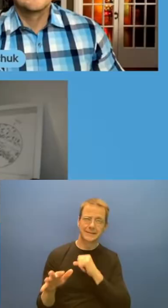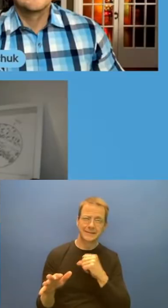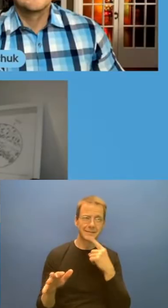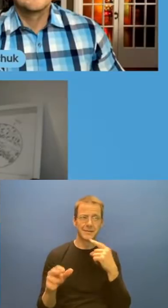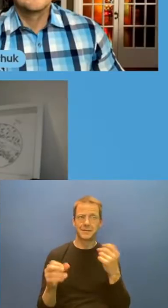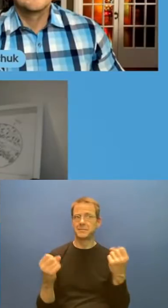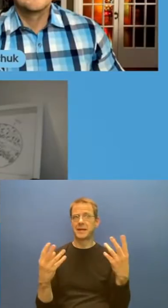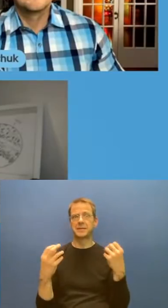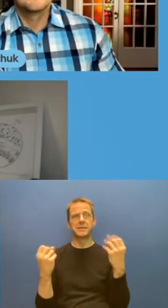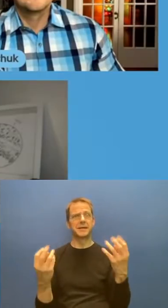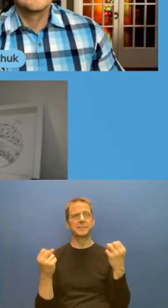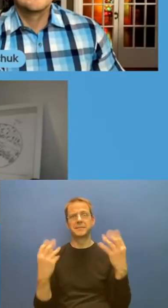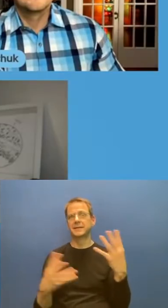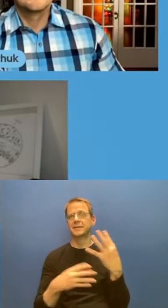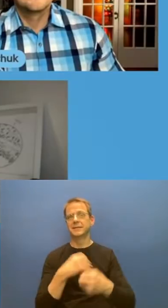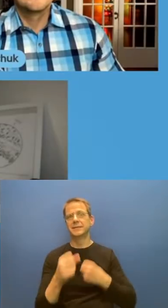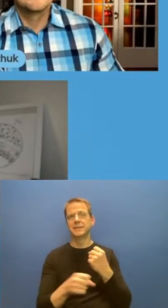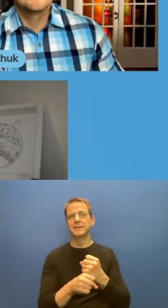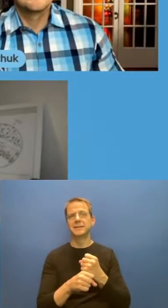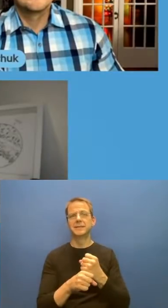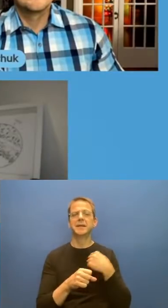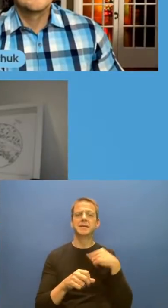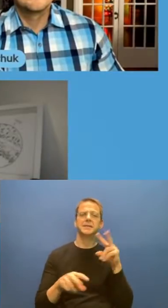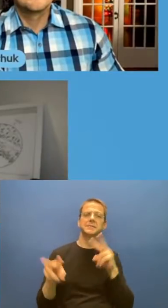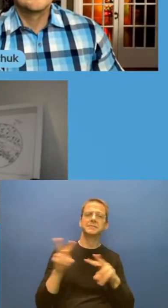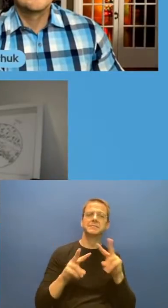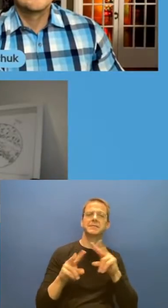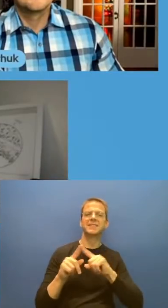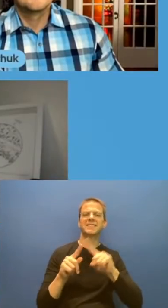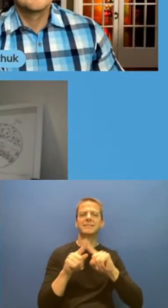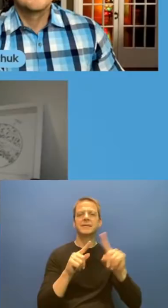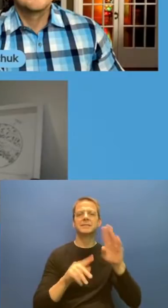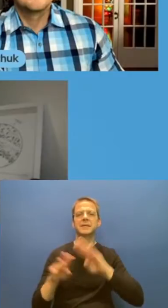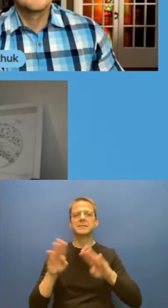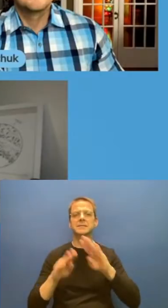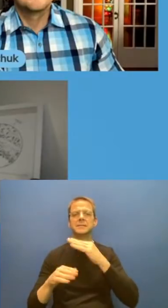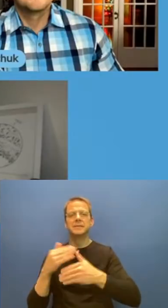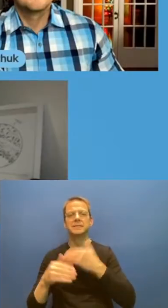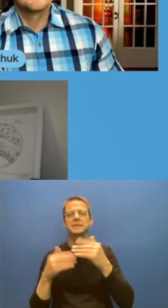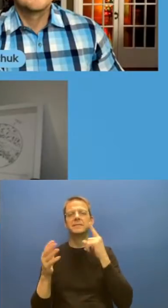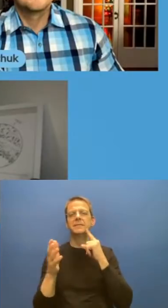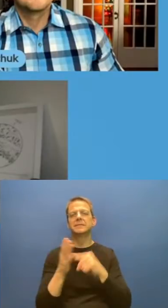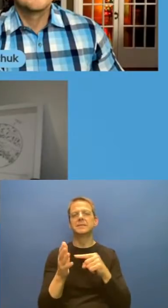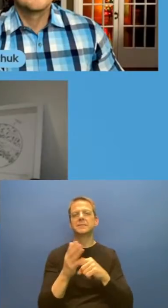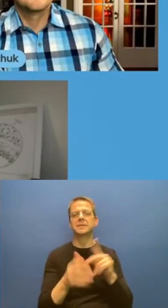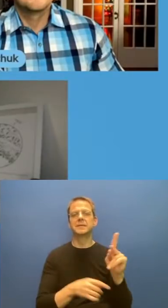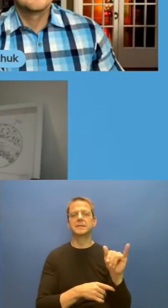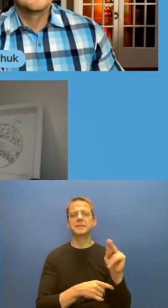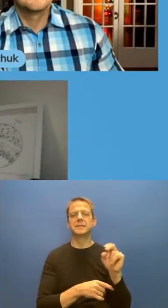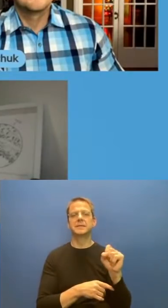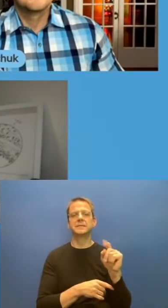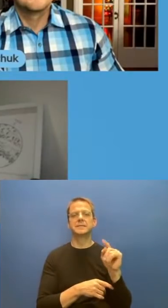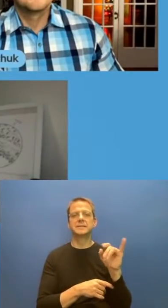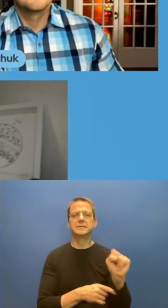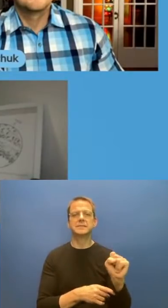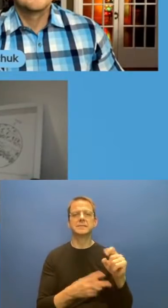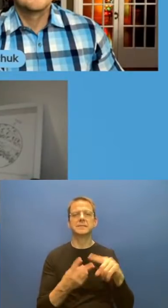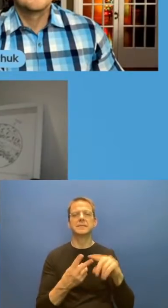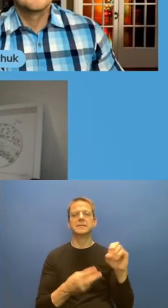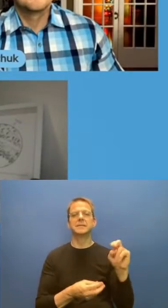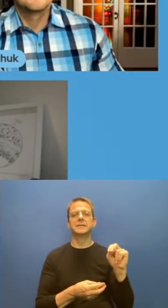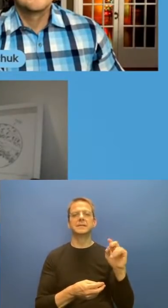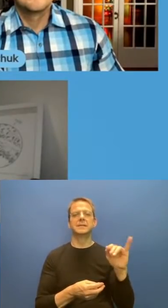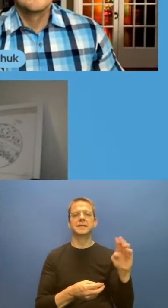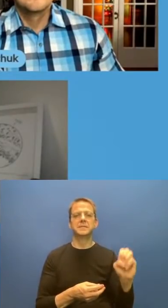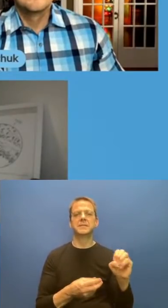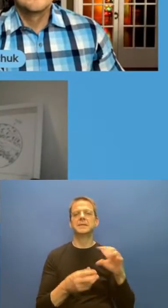kinetics of enzymes binding through how the embryo and placenta is developing, or how just cells grow on petri